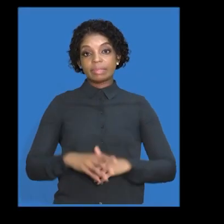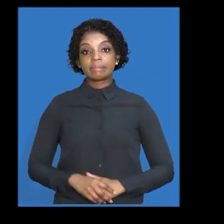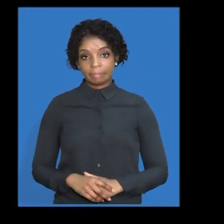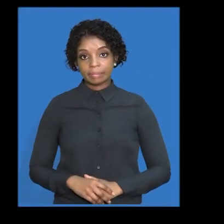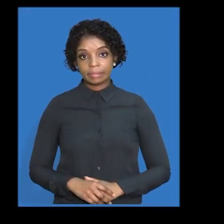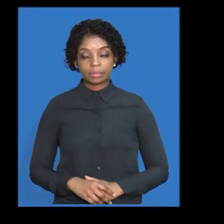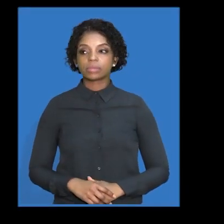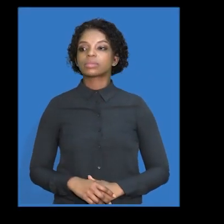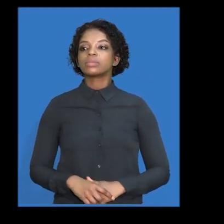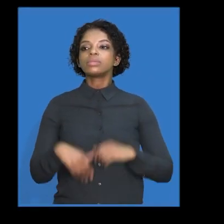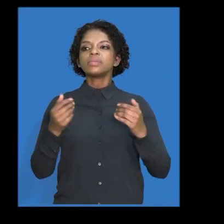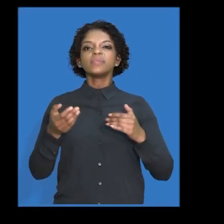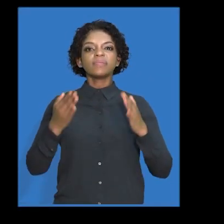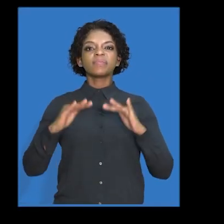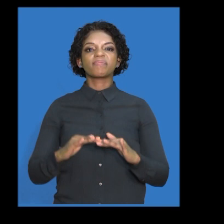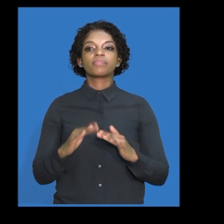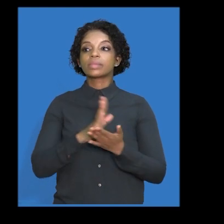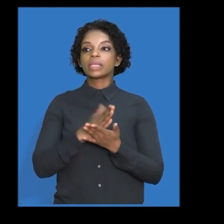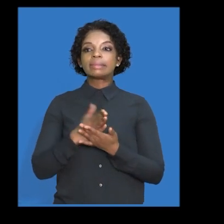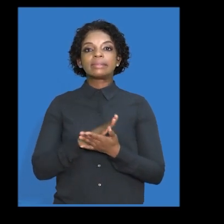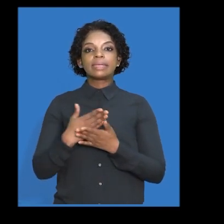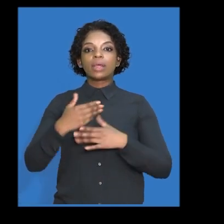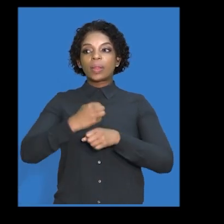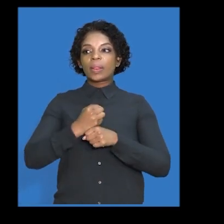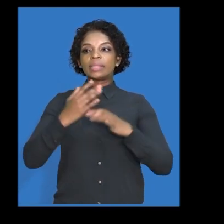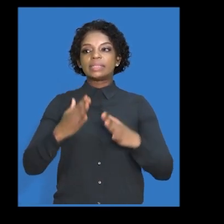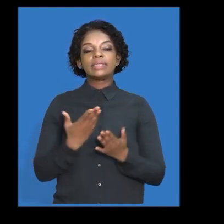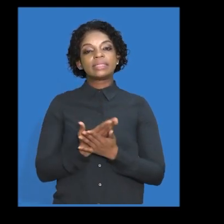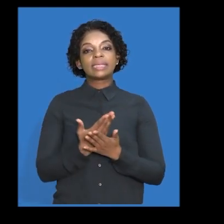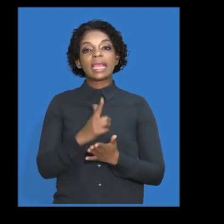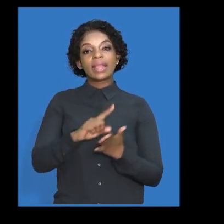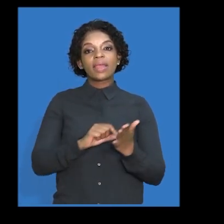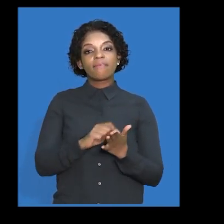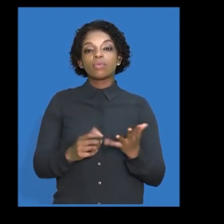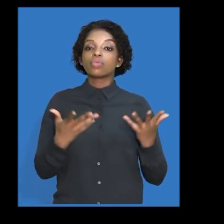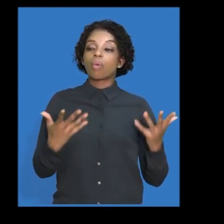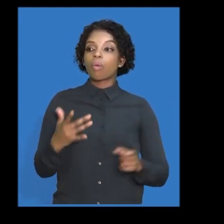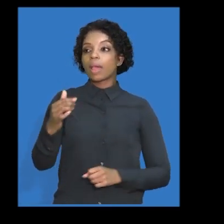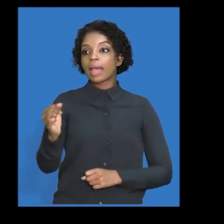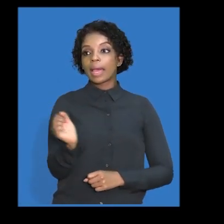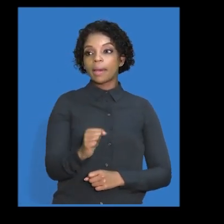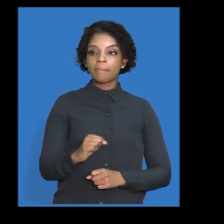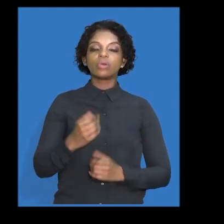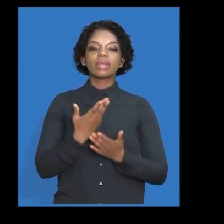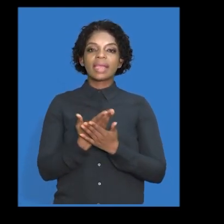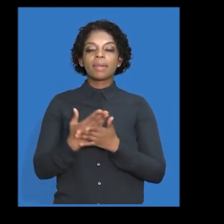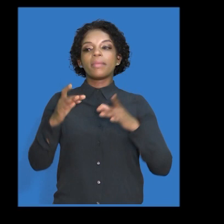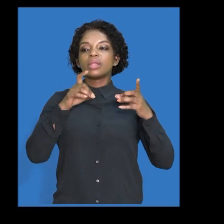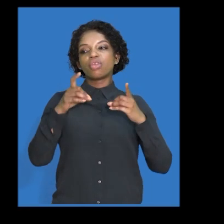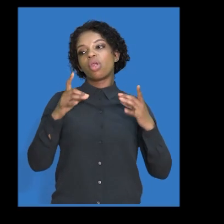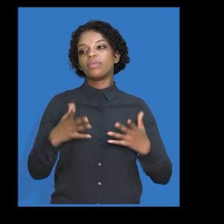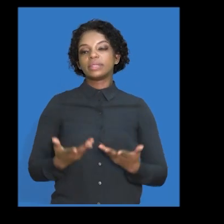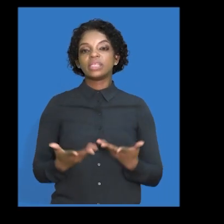can vote for or appoint the most capable directors to manage their company. So at the annual general meeting,